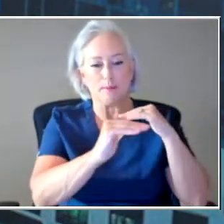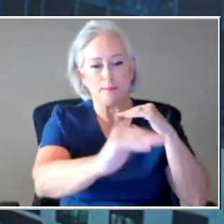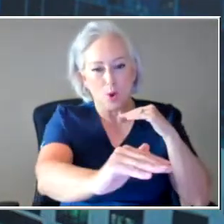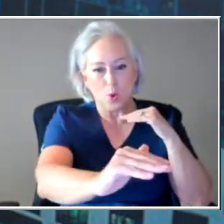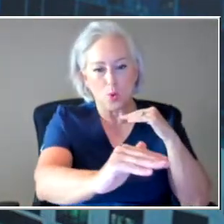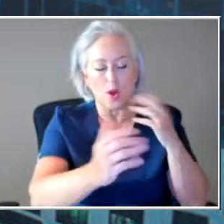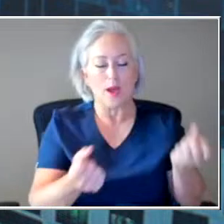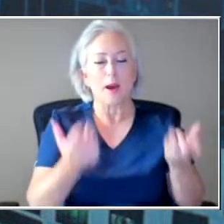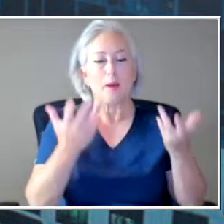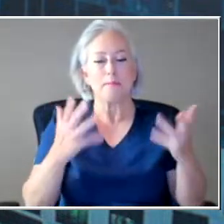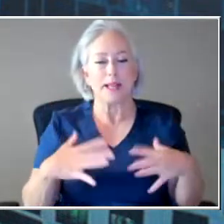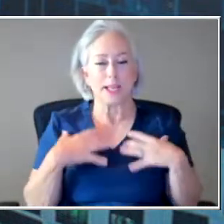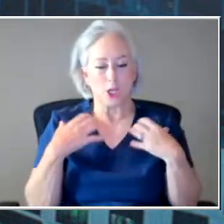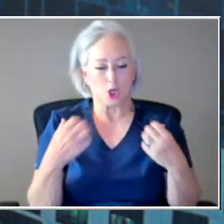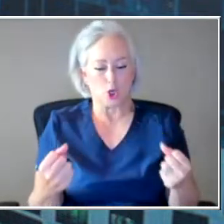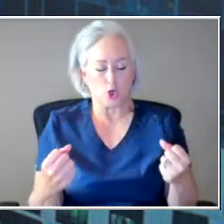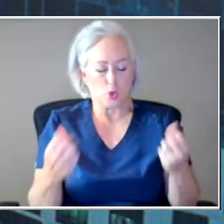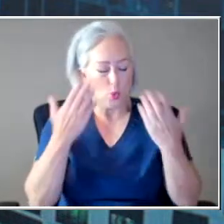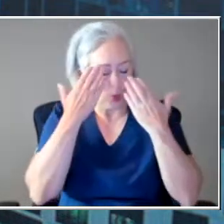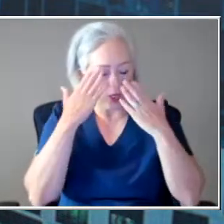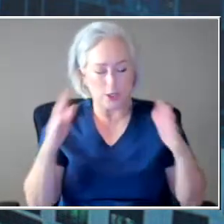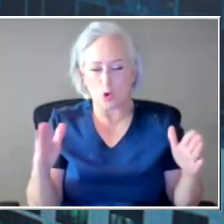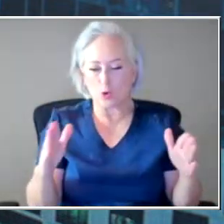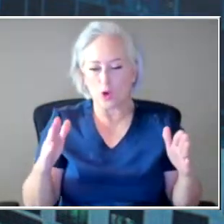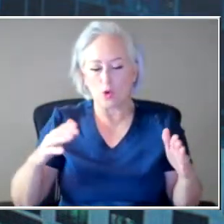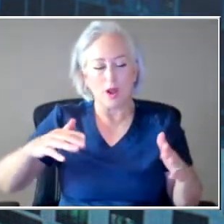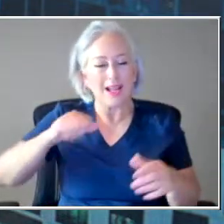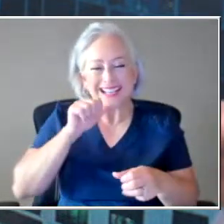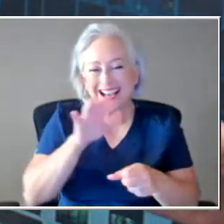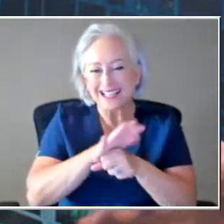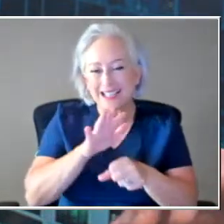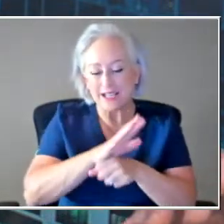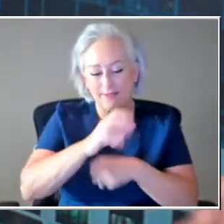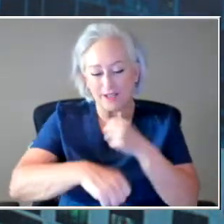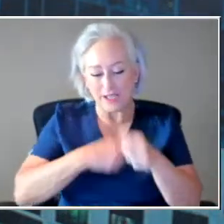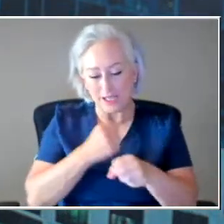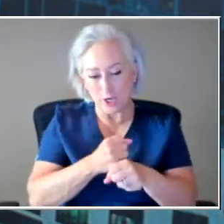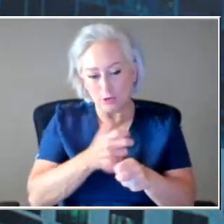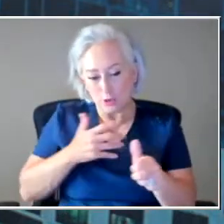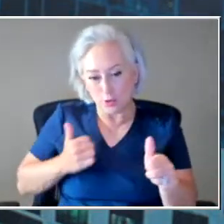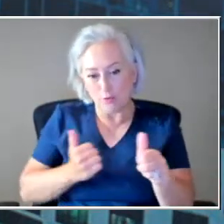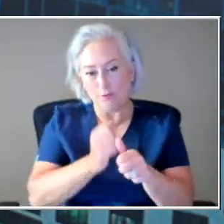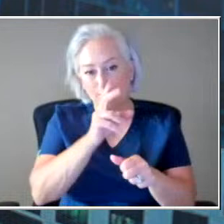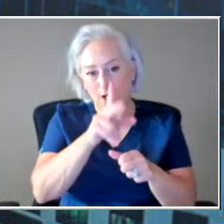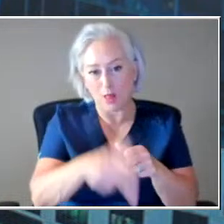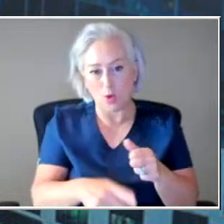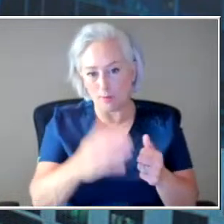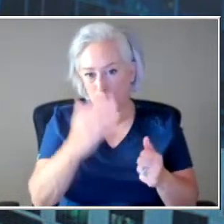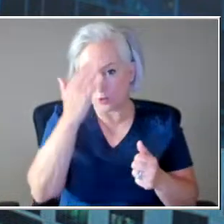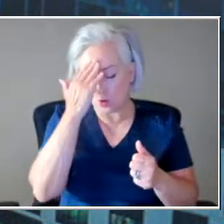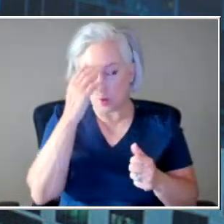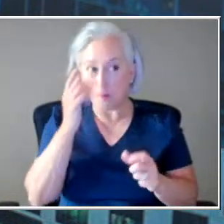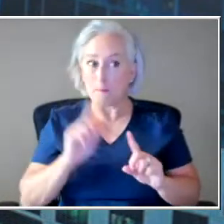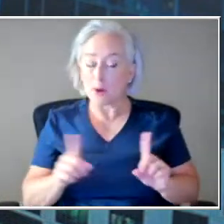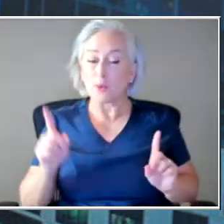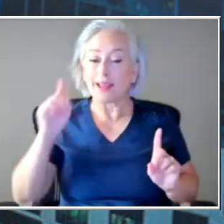with confidence yet. We don't have enough years of follow-up, but we're hopeful that that's going to be the case. And we think that's going